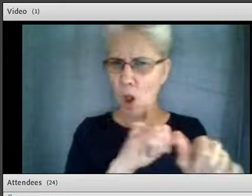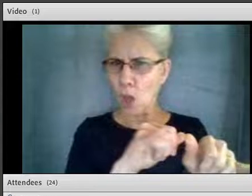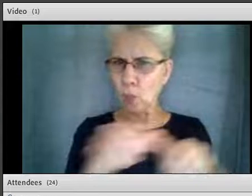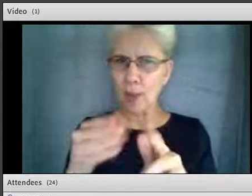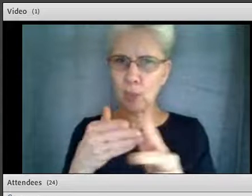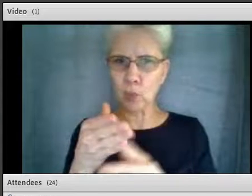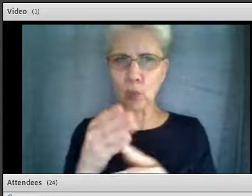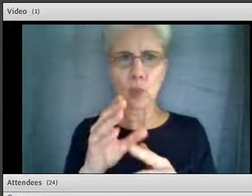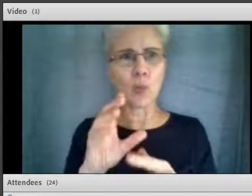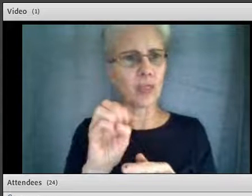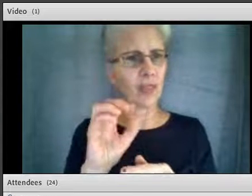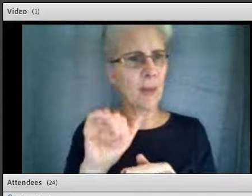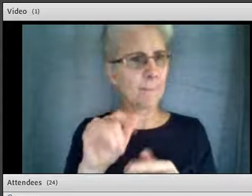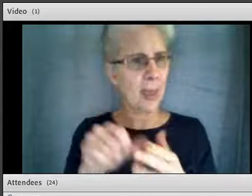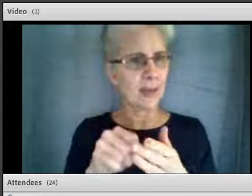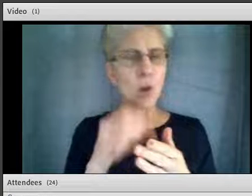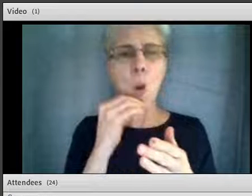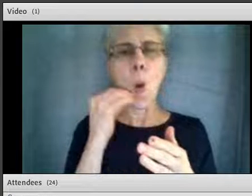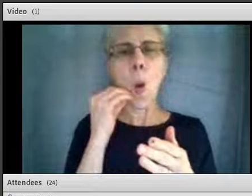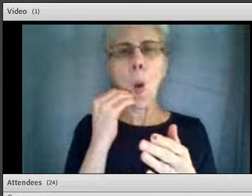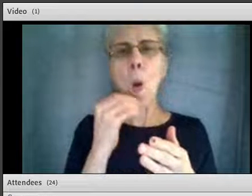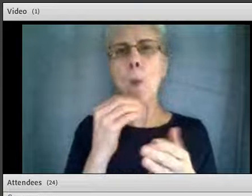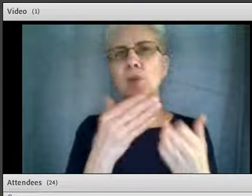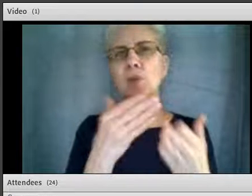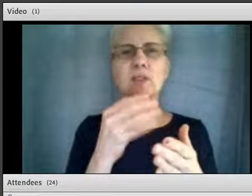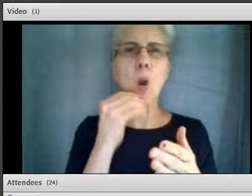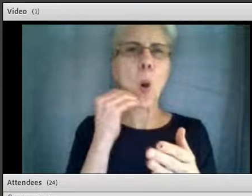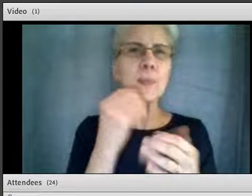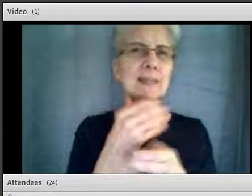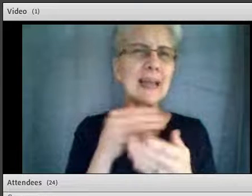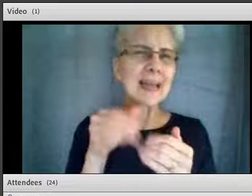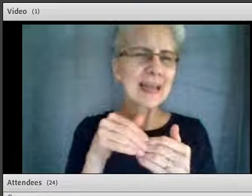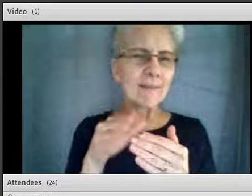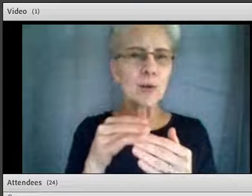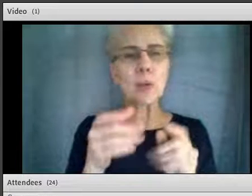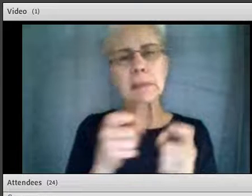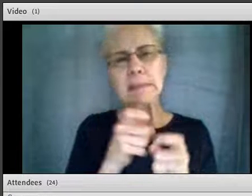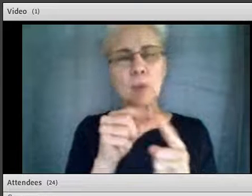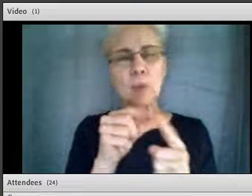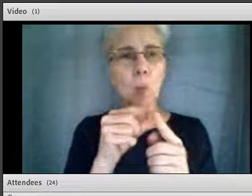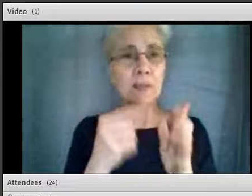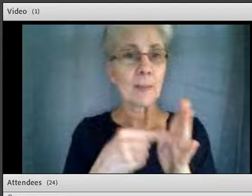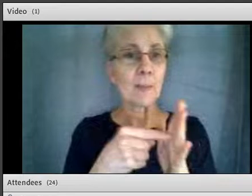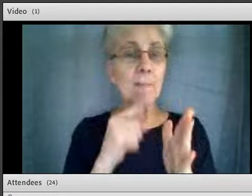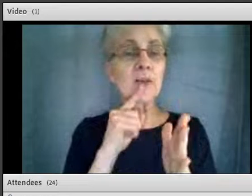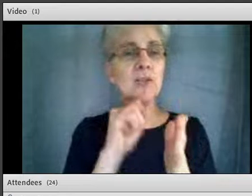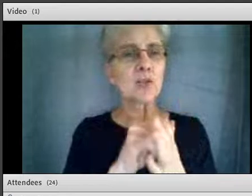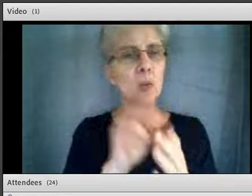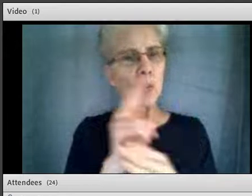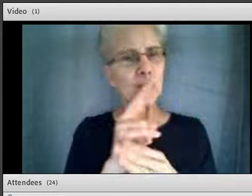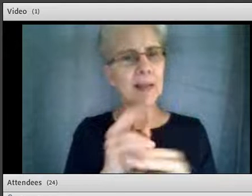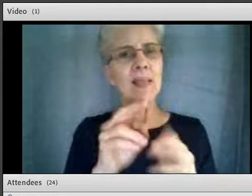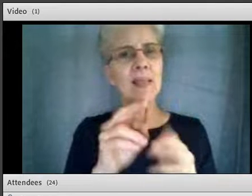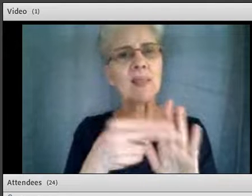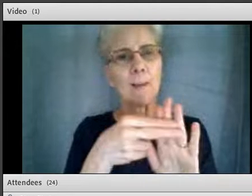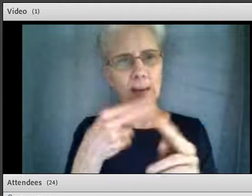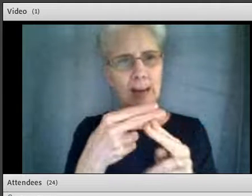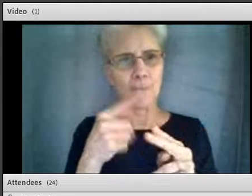home delivery, you know, you can kind of vary your words sometimes, but make sure that you're actually using the branded name for your services.